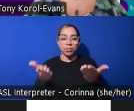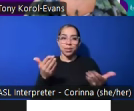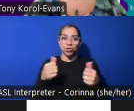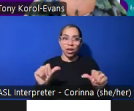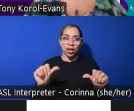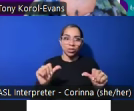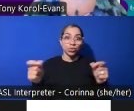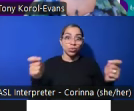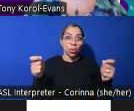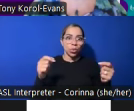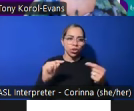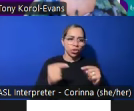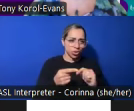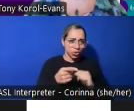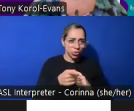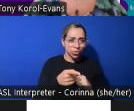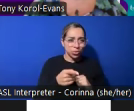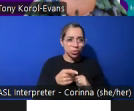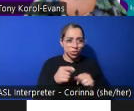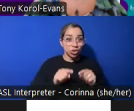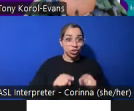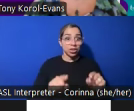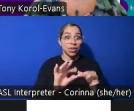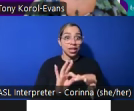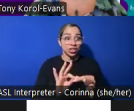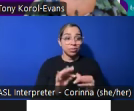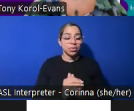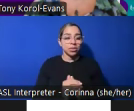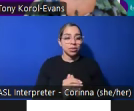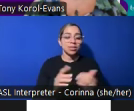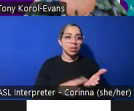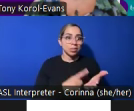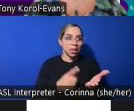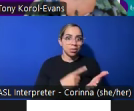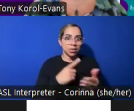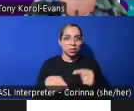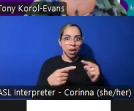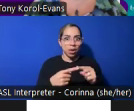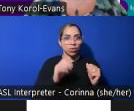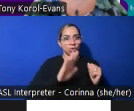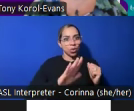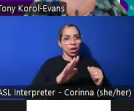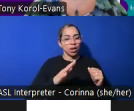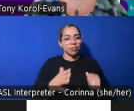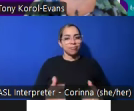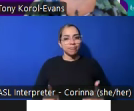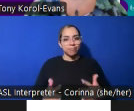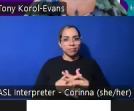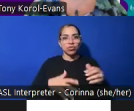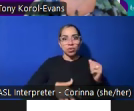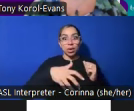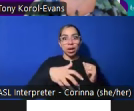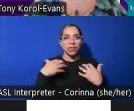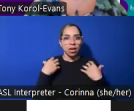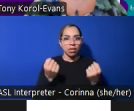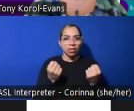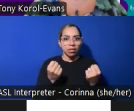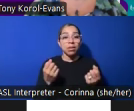relationship. Sometimes it's about your reproductive health. Many women who come to our program have